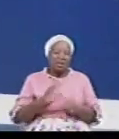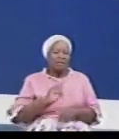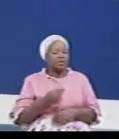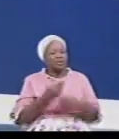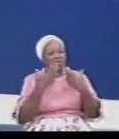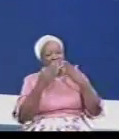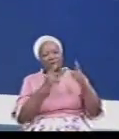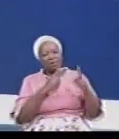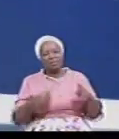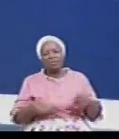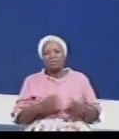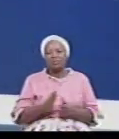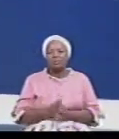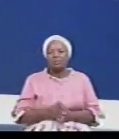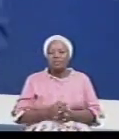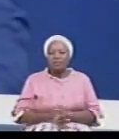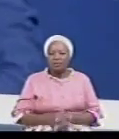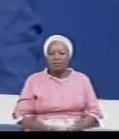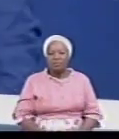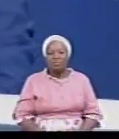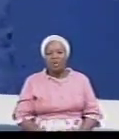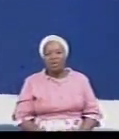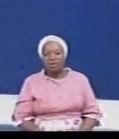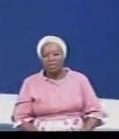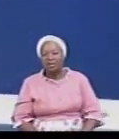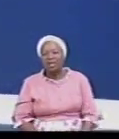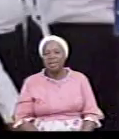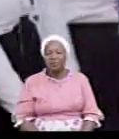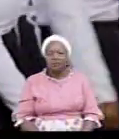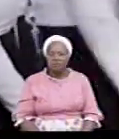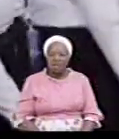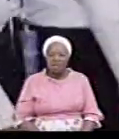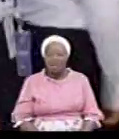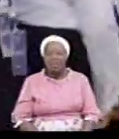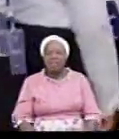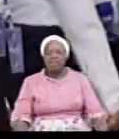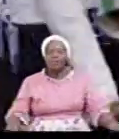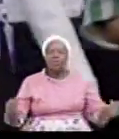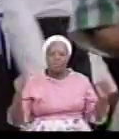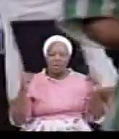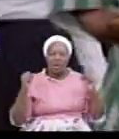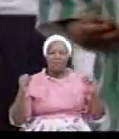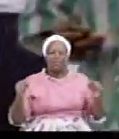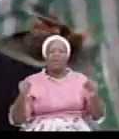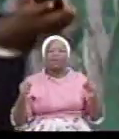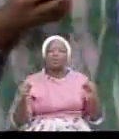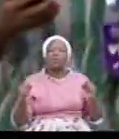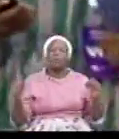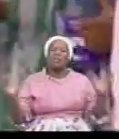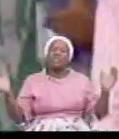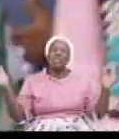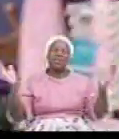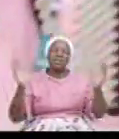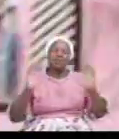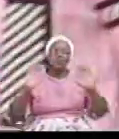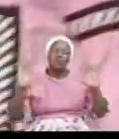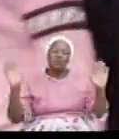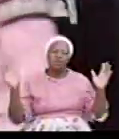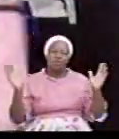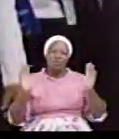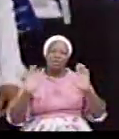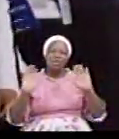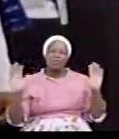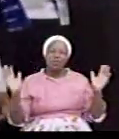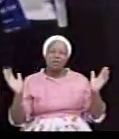God's love. That is why we are here. That is why we are here. That is why we are here. That is why we